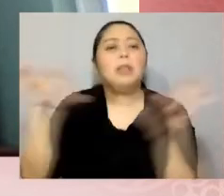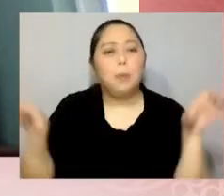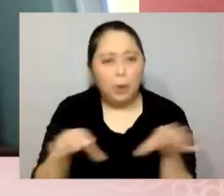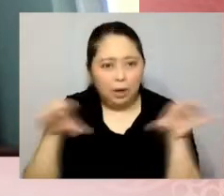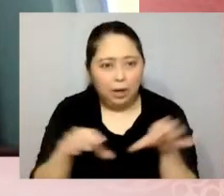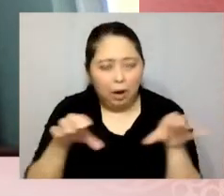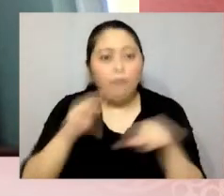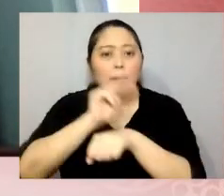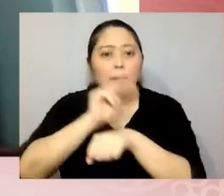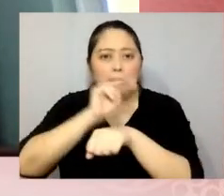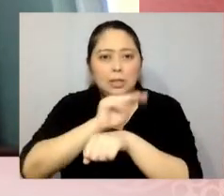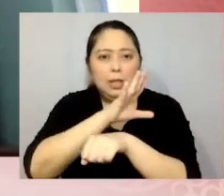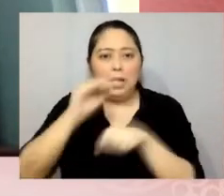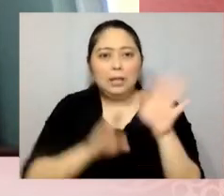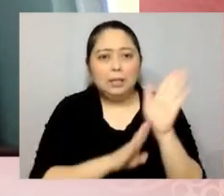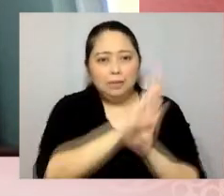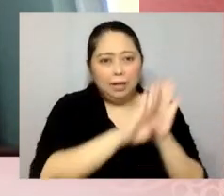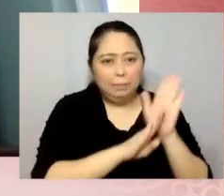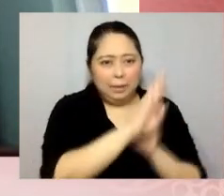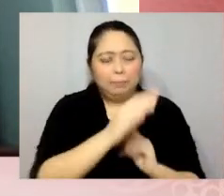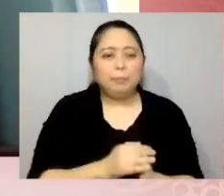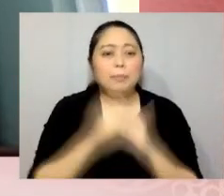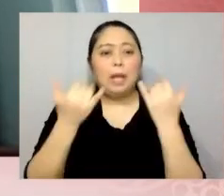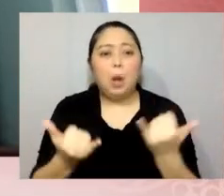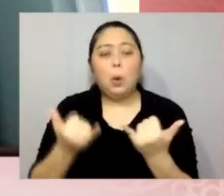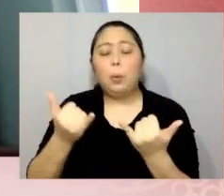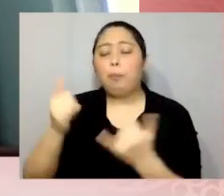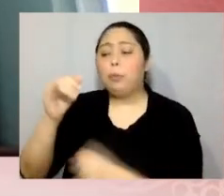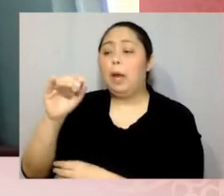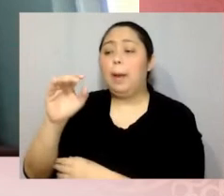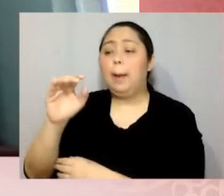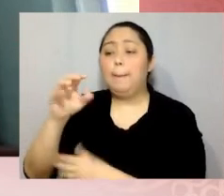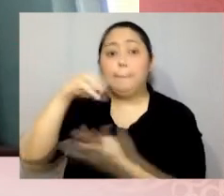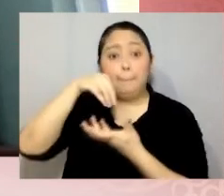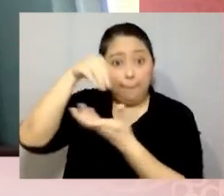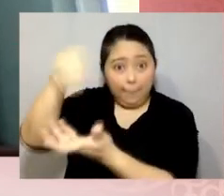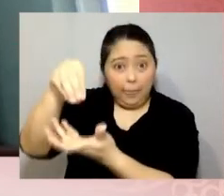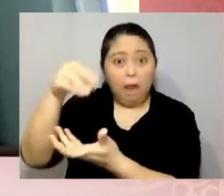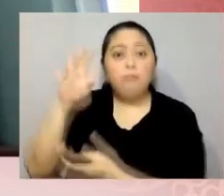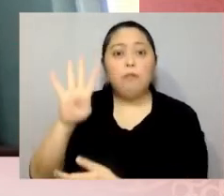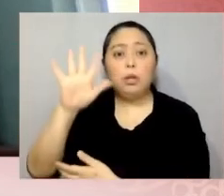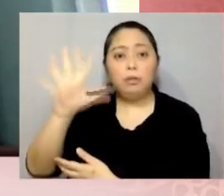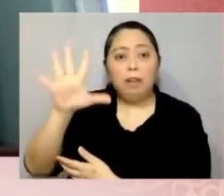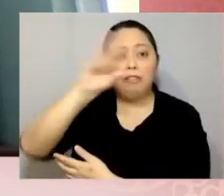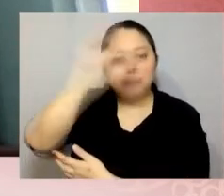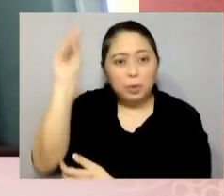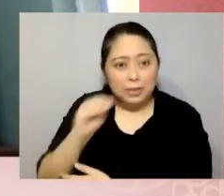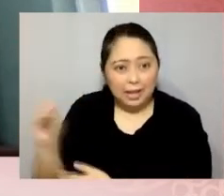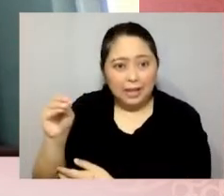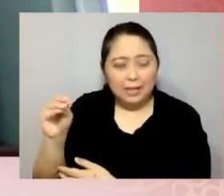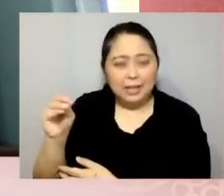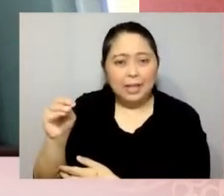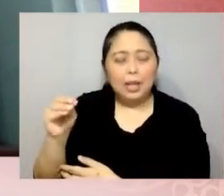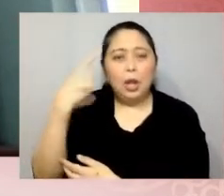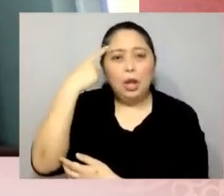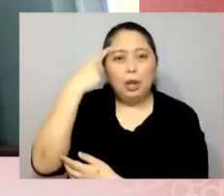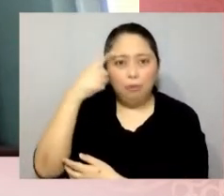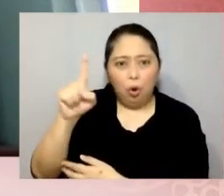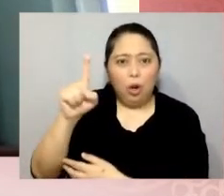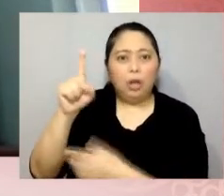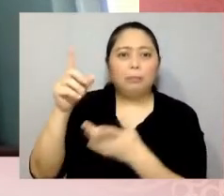Ministry and Development. The division of the block grants is 45% PS and